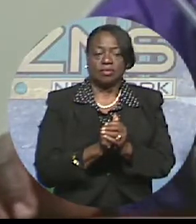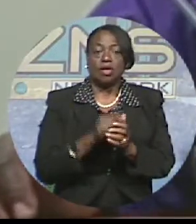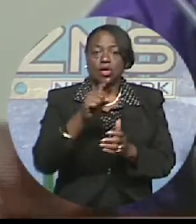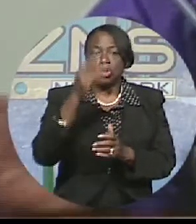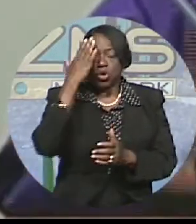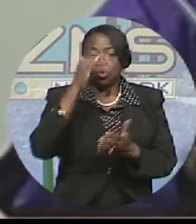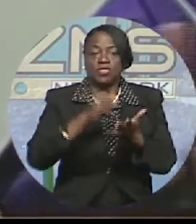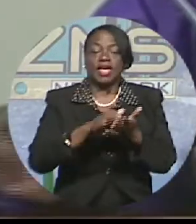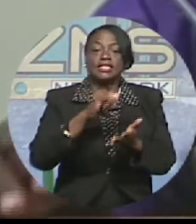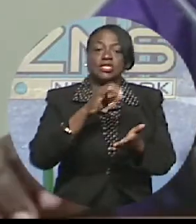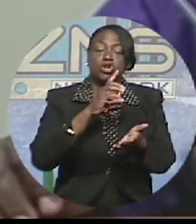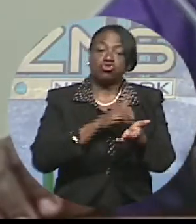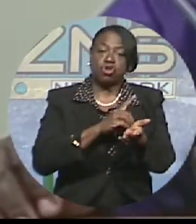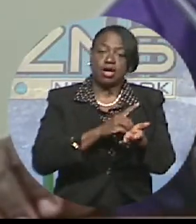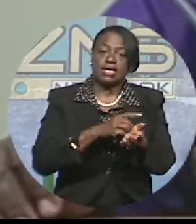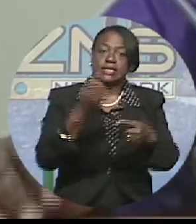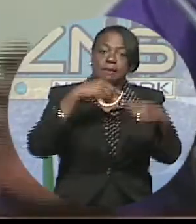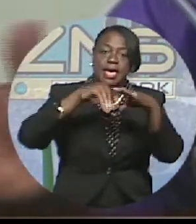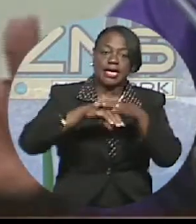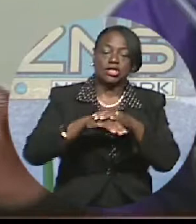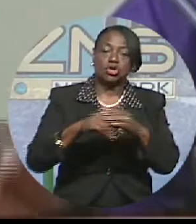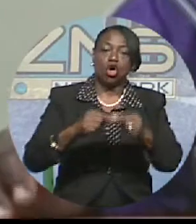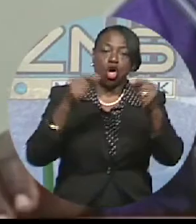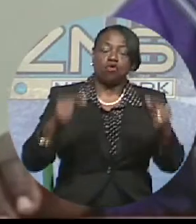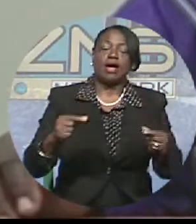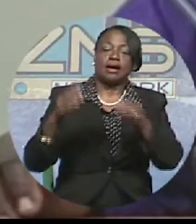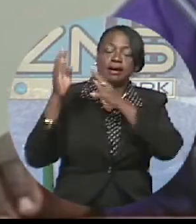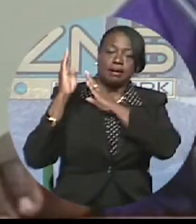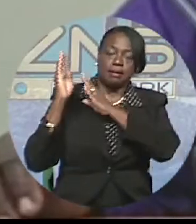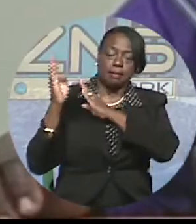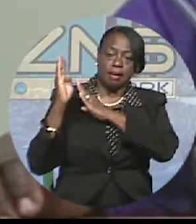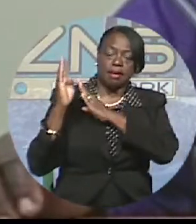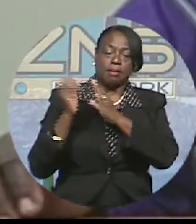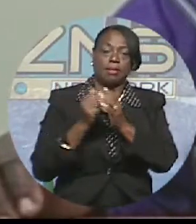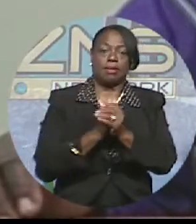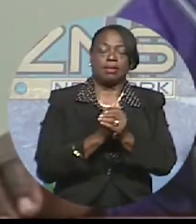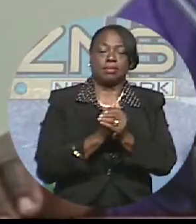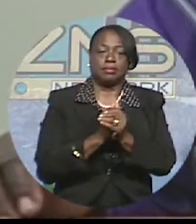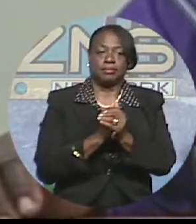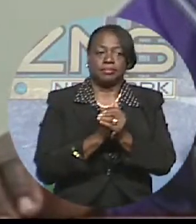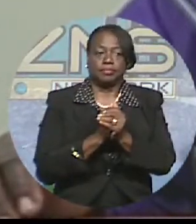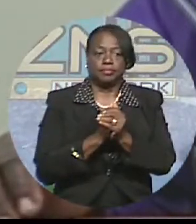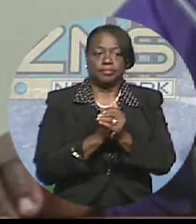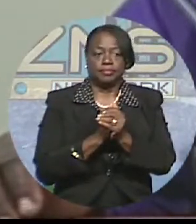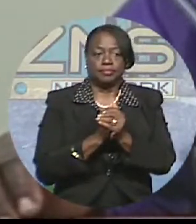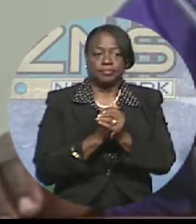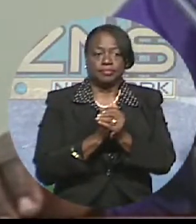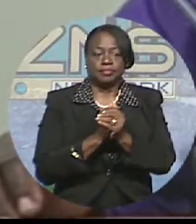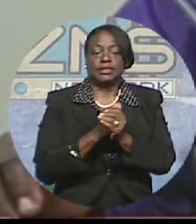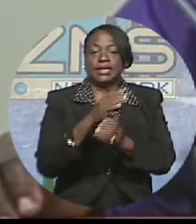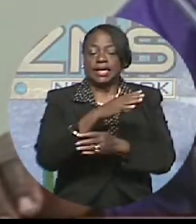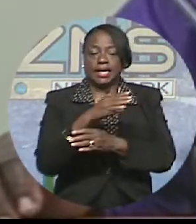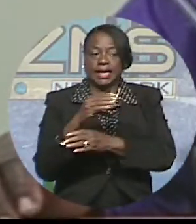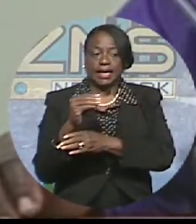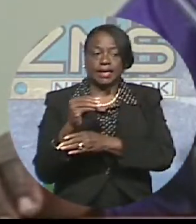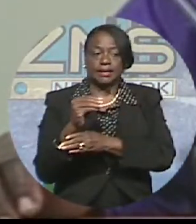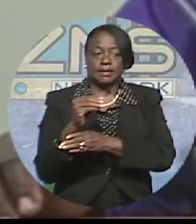drug is traversing the island of Grand Bahama, as you would have heard in the case of other parts of the Bahamas. And of